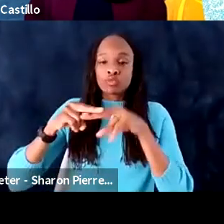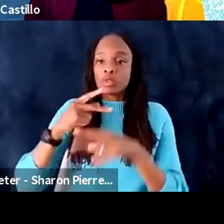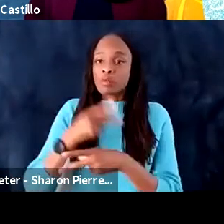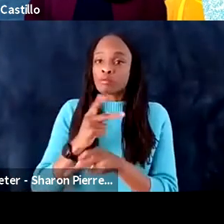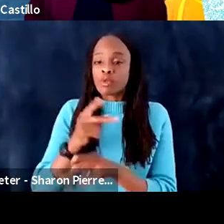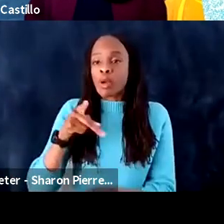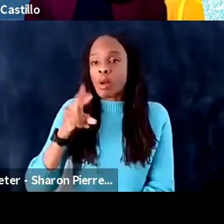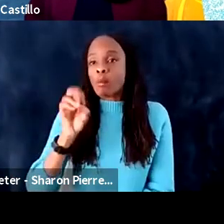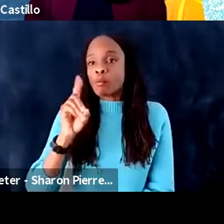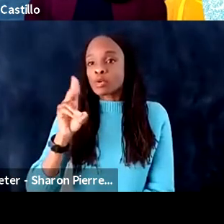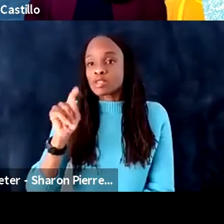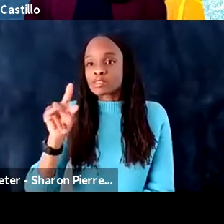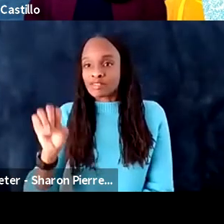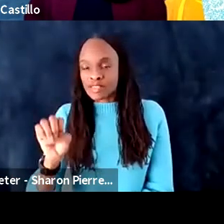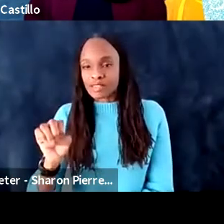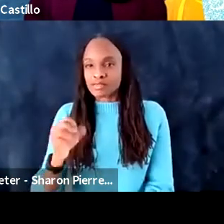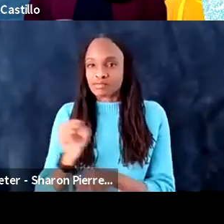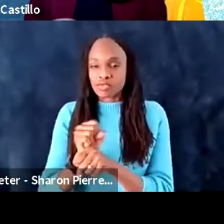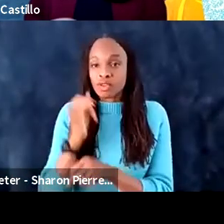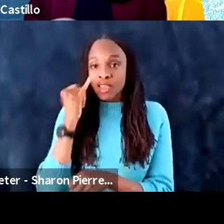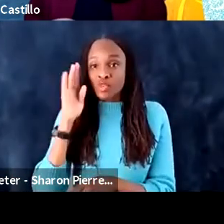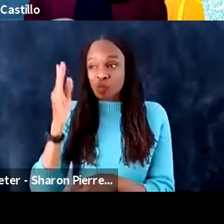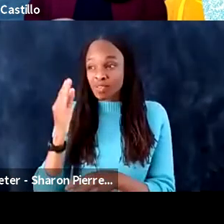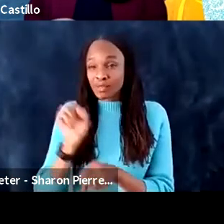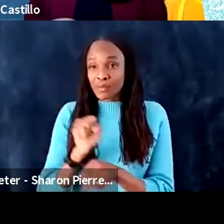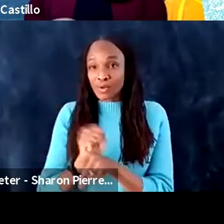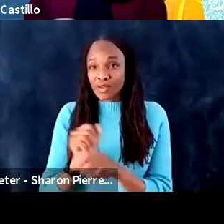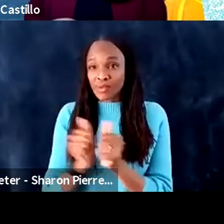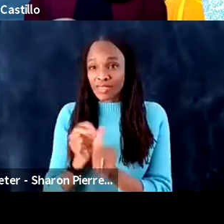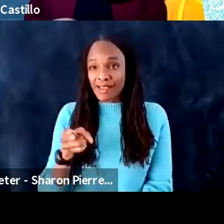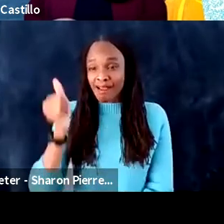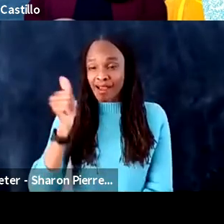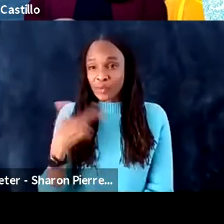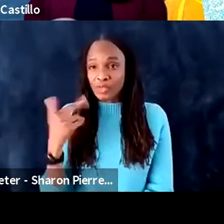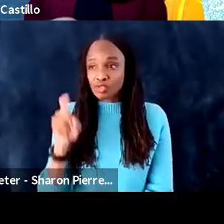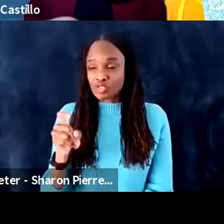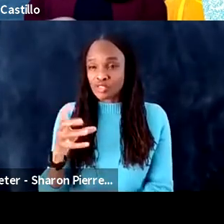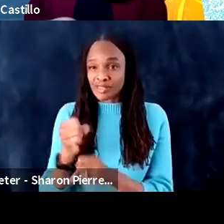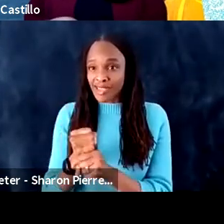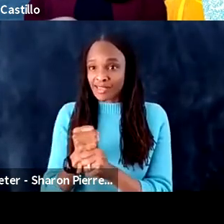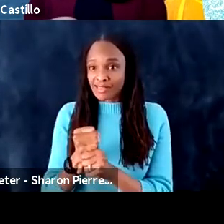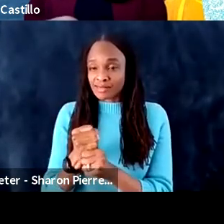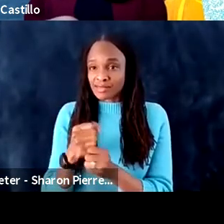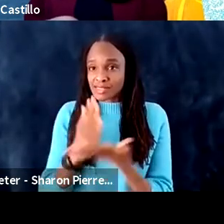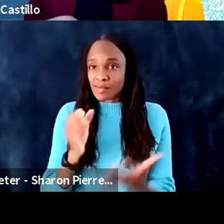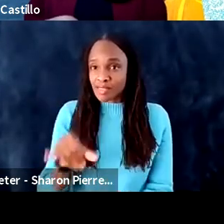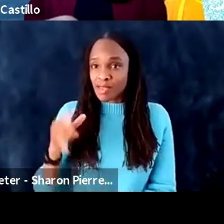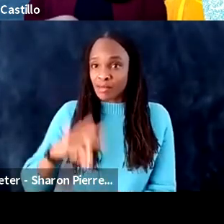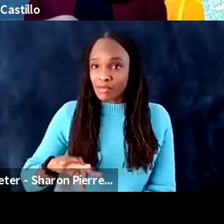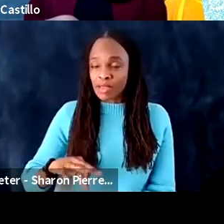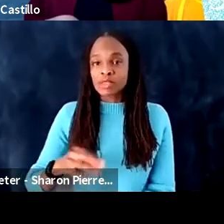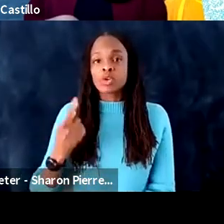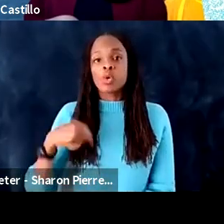you're going to work at a higher risk, you should receive a portion of that. We as a society have got to